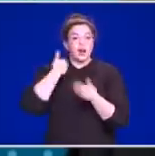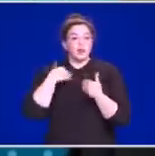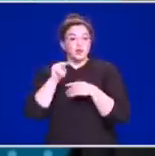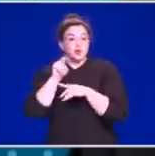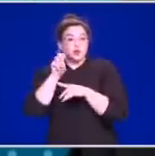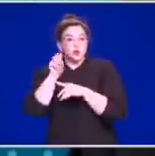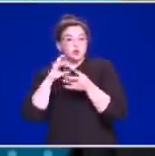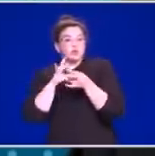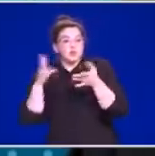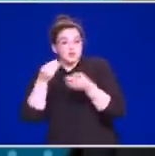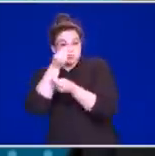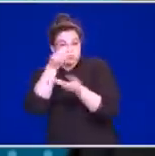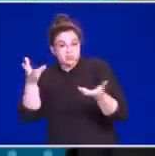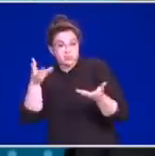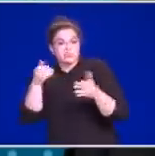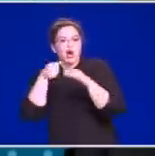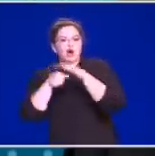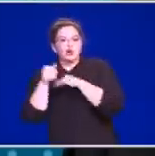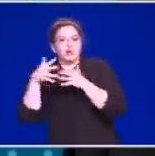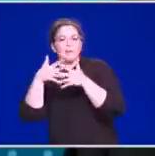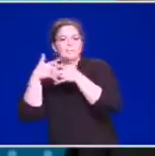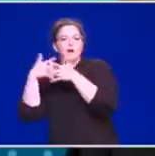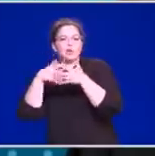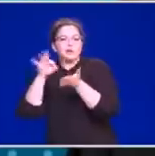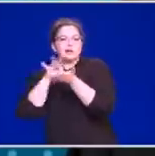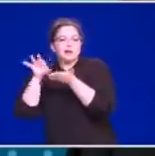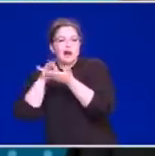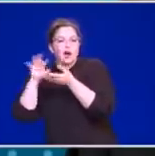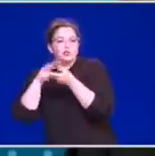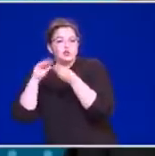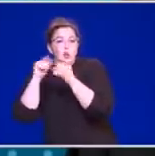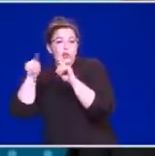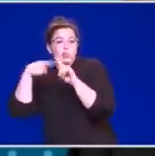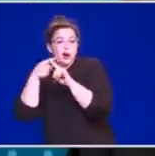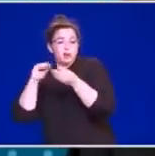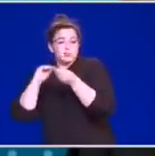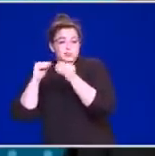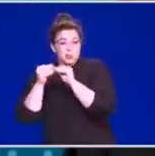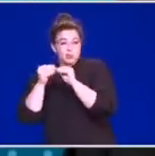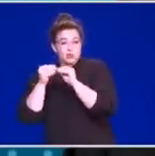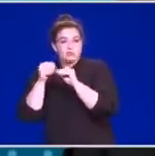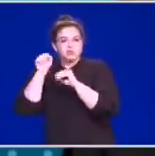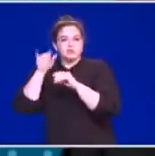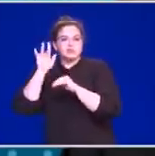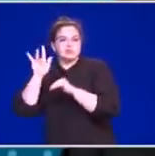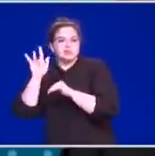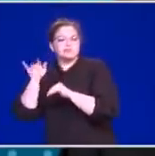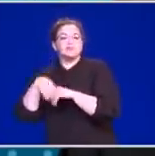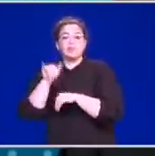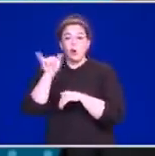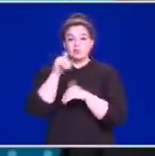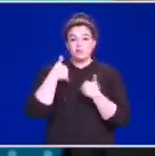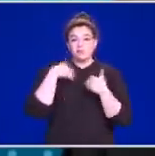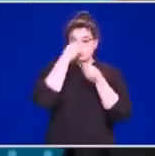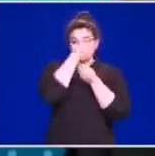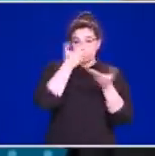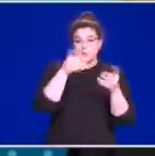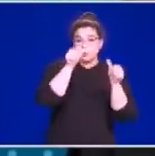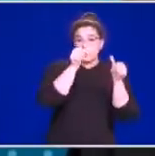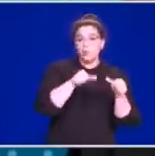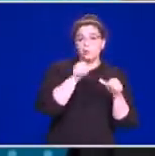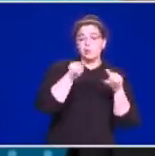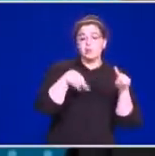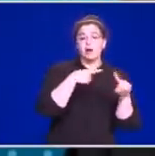release under our America Counts Story Behind the Numbers tab. We have information that we've posted